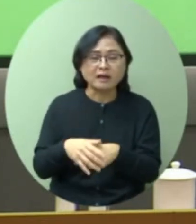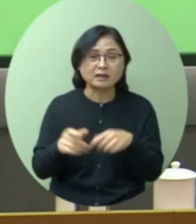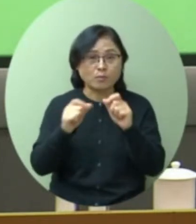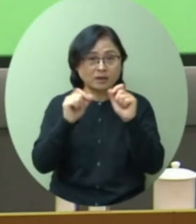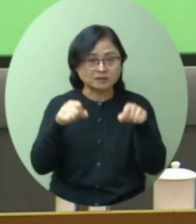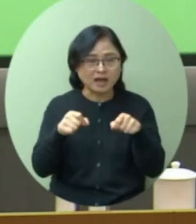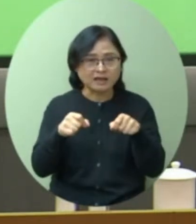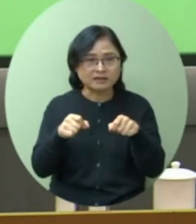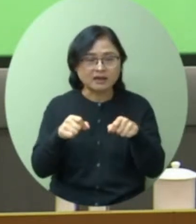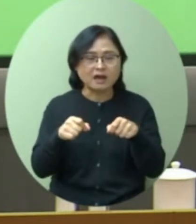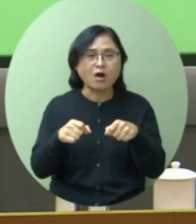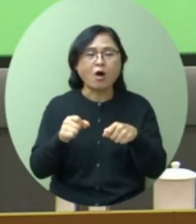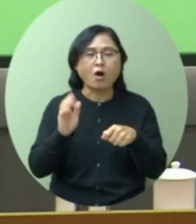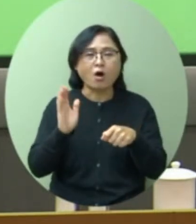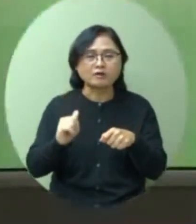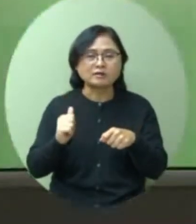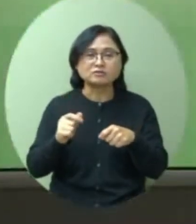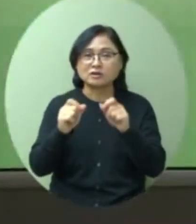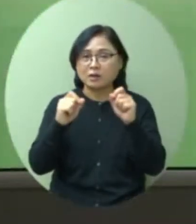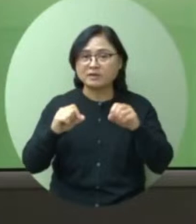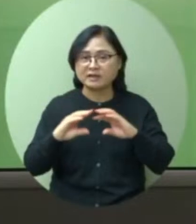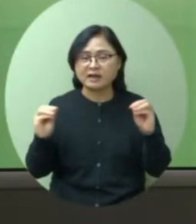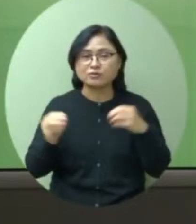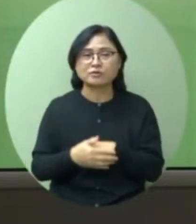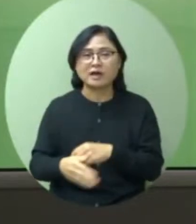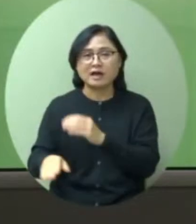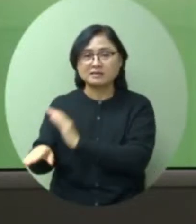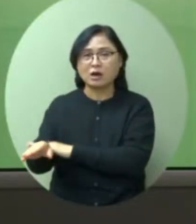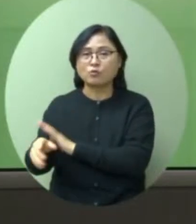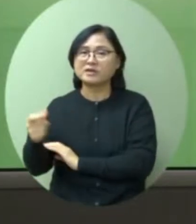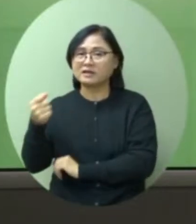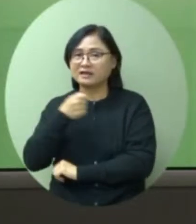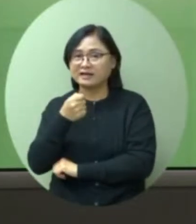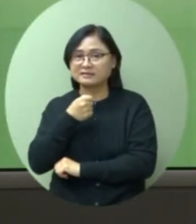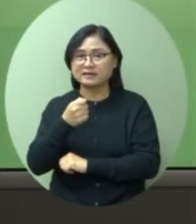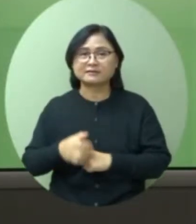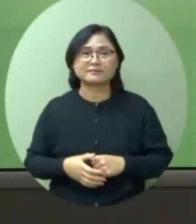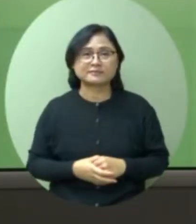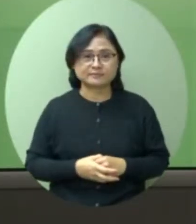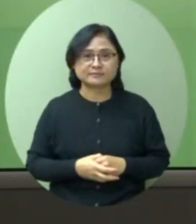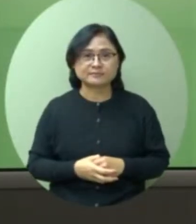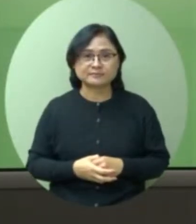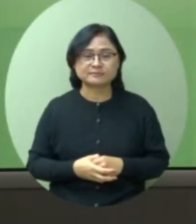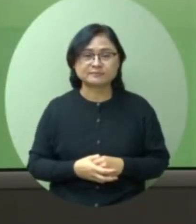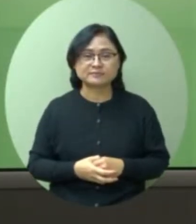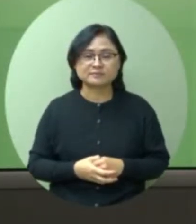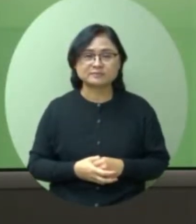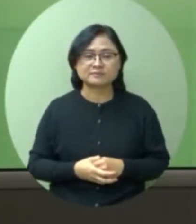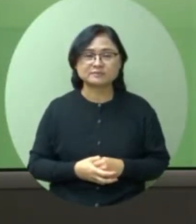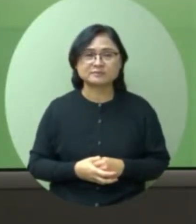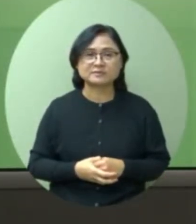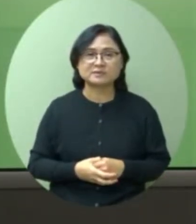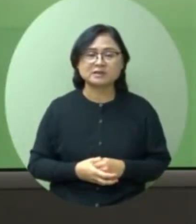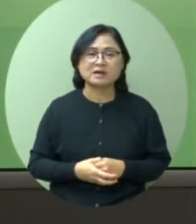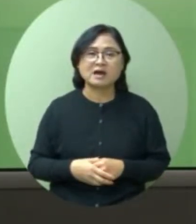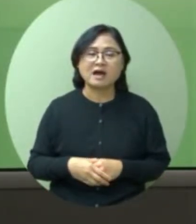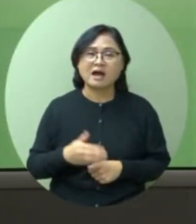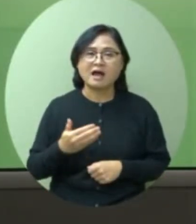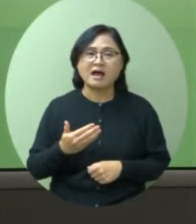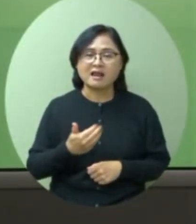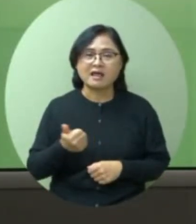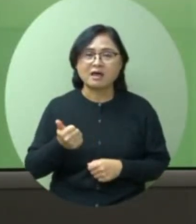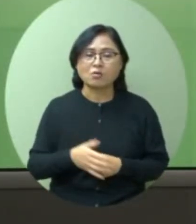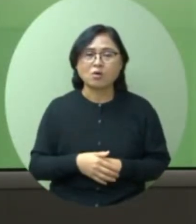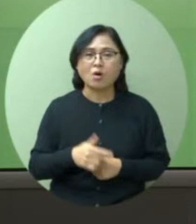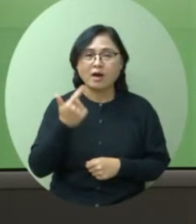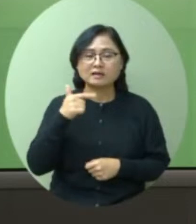Next question on the right, on the far end, the lady over there. I'm from